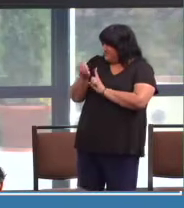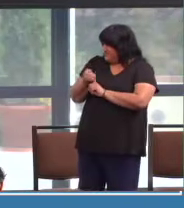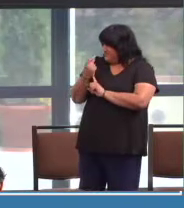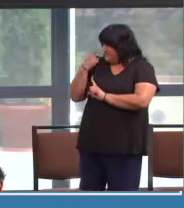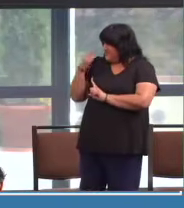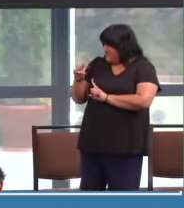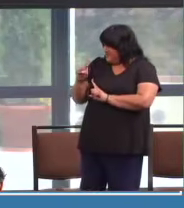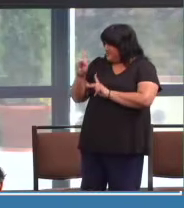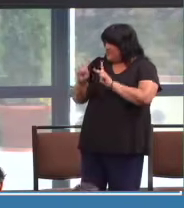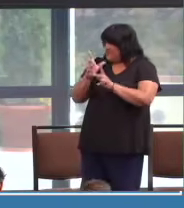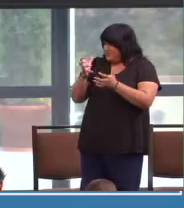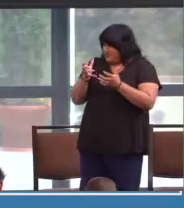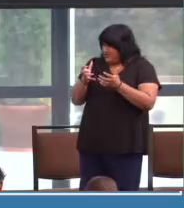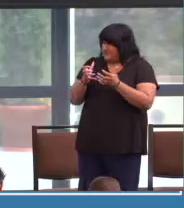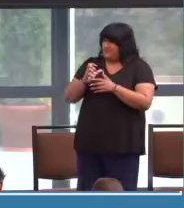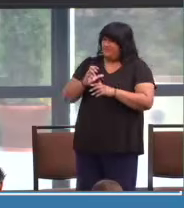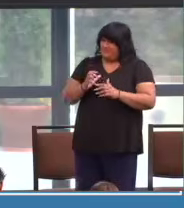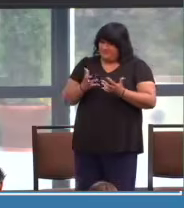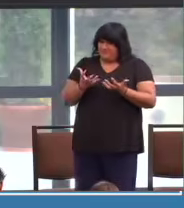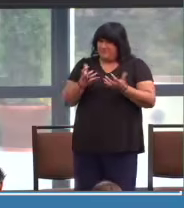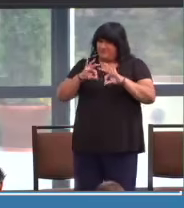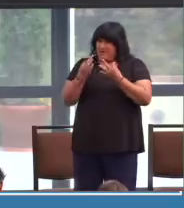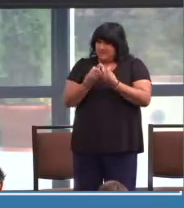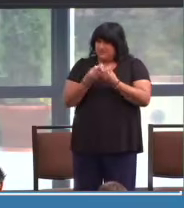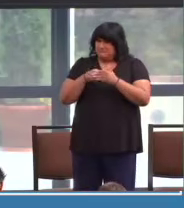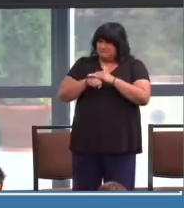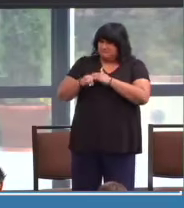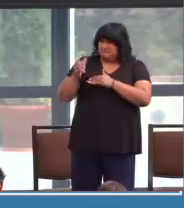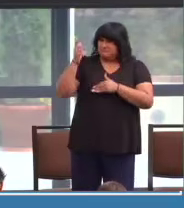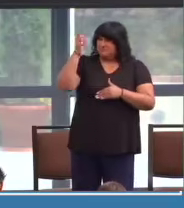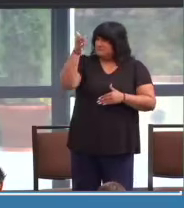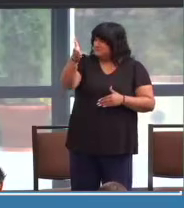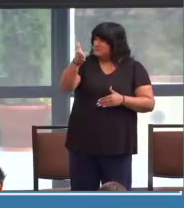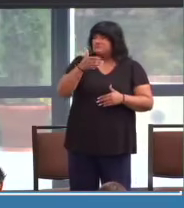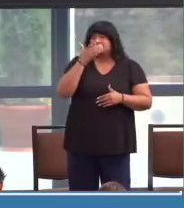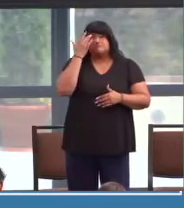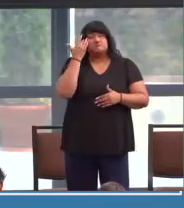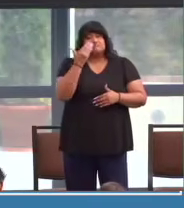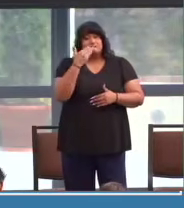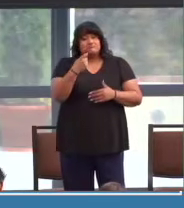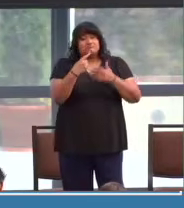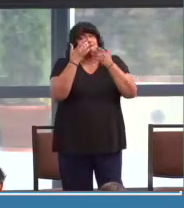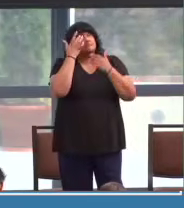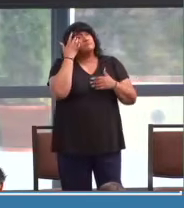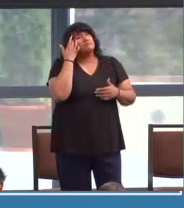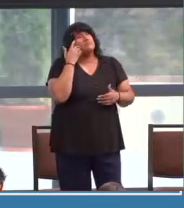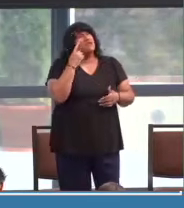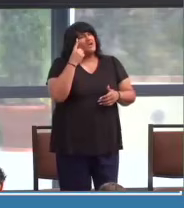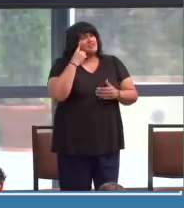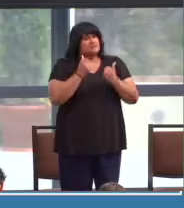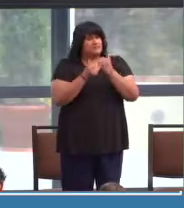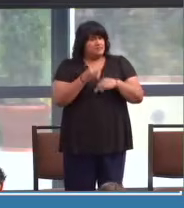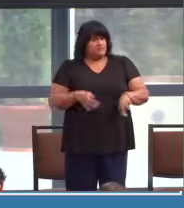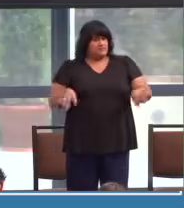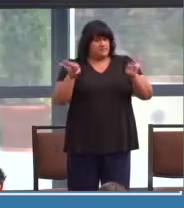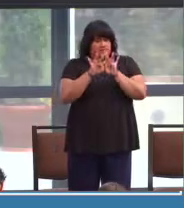for people who want to build the family? Yeah, great question. So I think first and foremost is making sure the